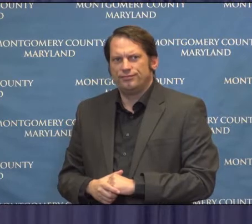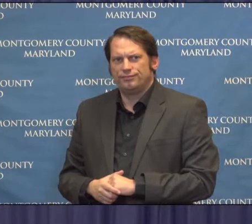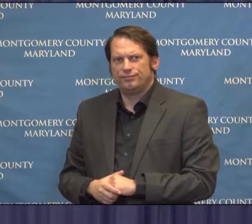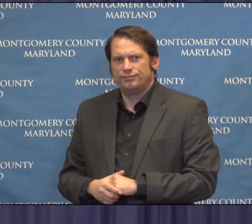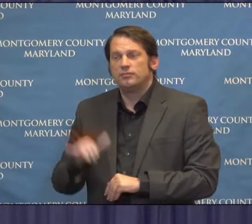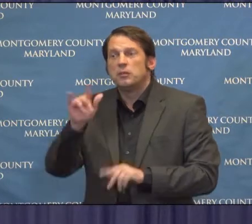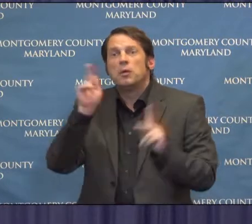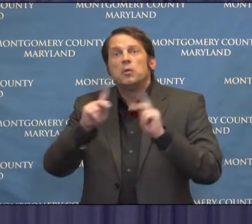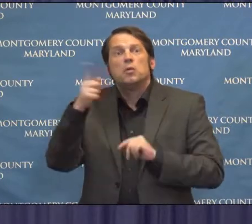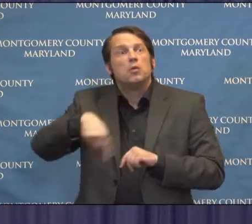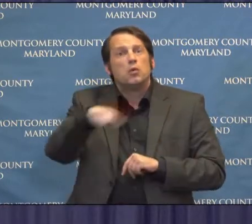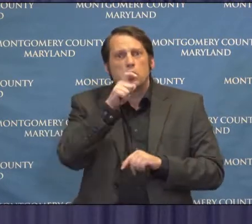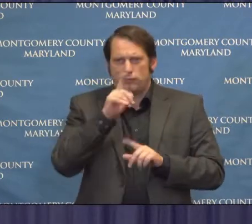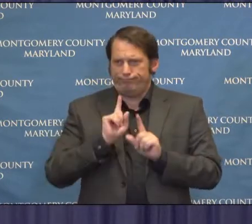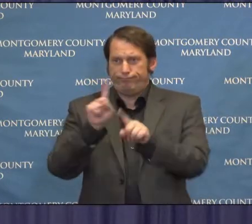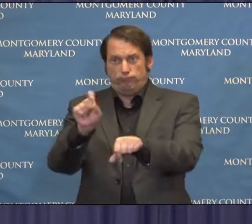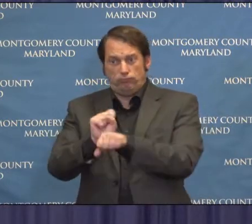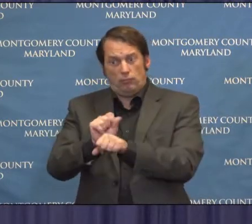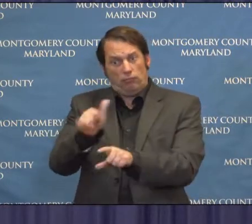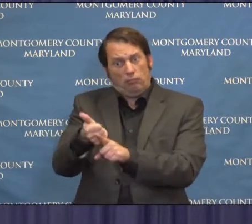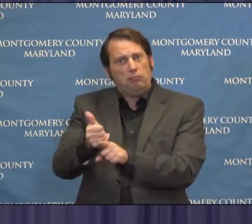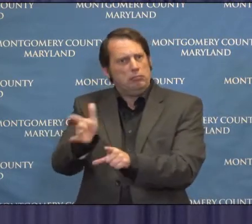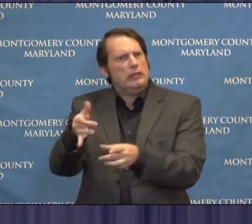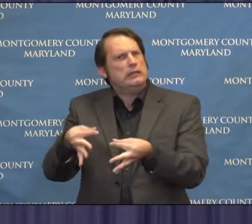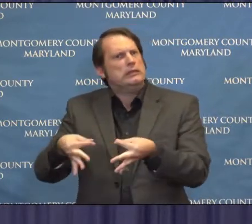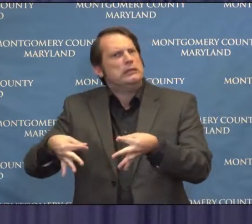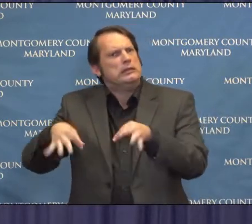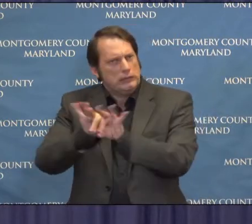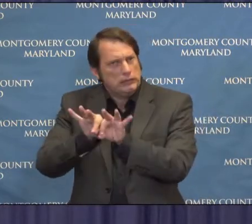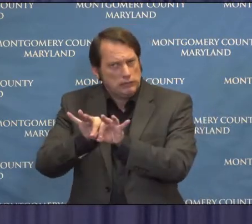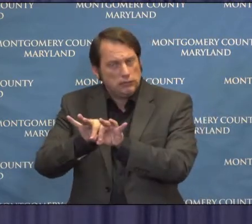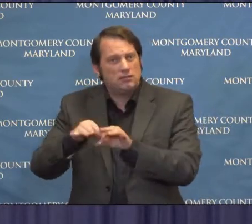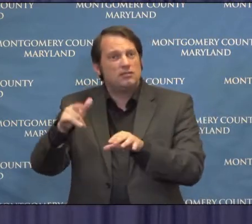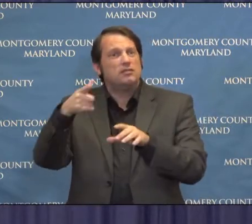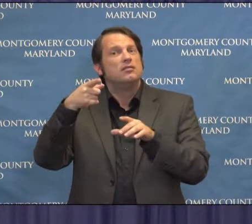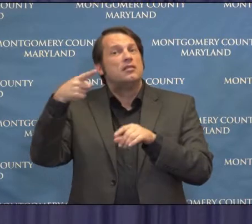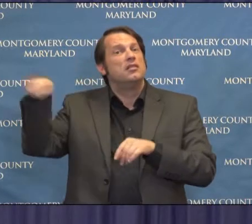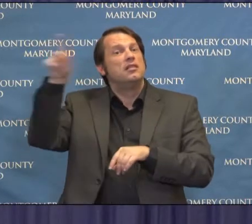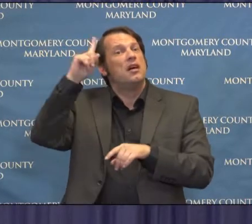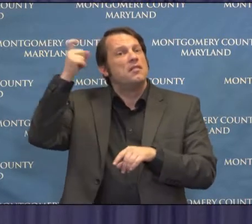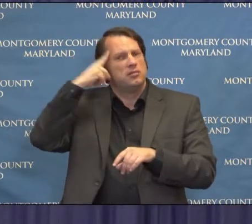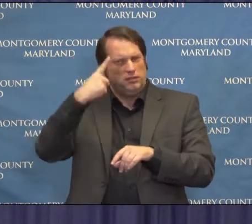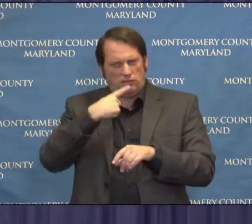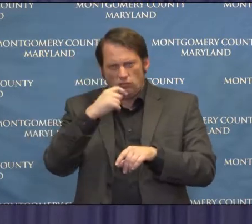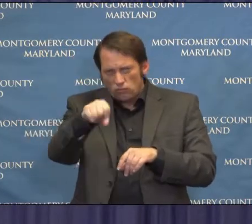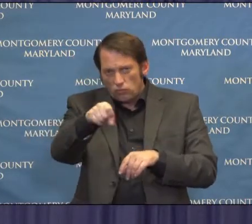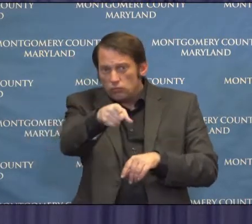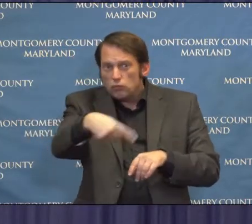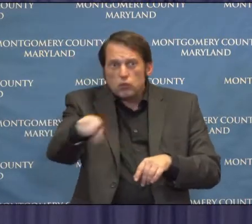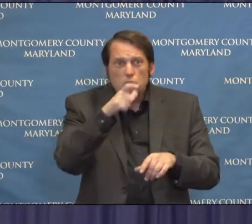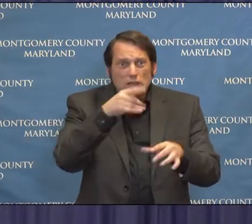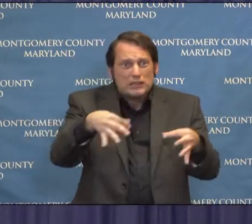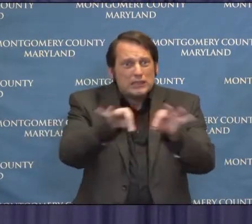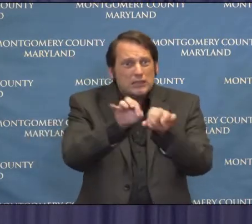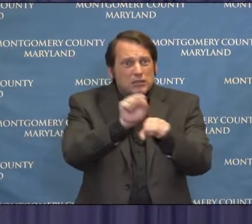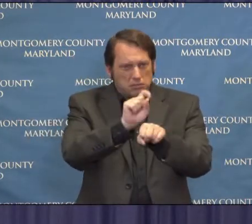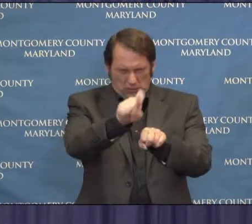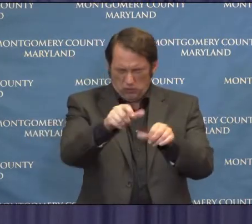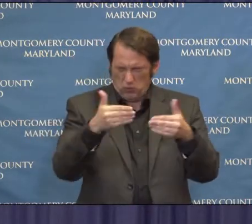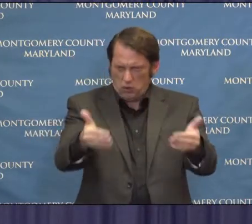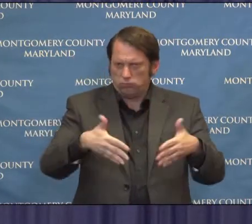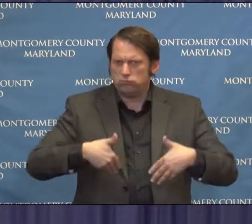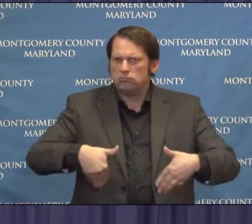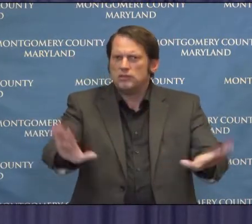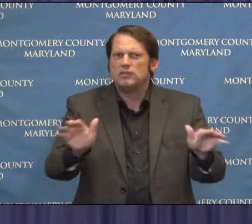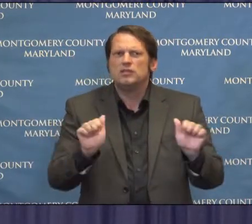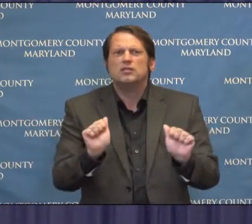has noted is that you are free to go to your business to and from, but that you also are free to go